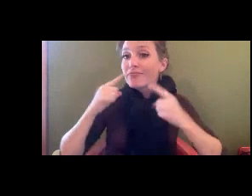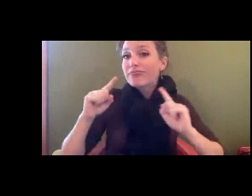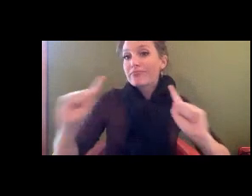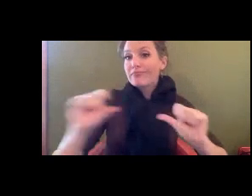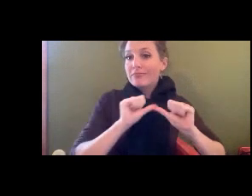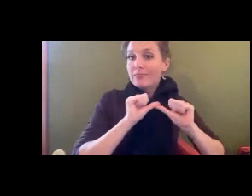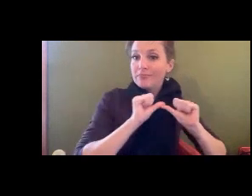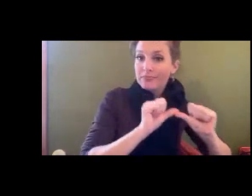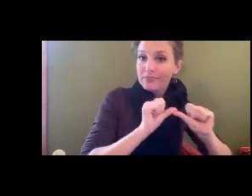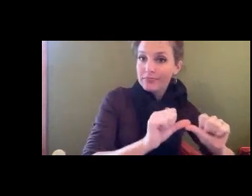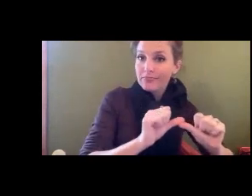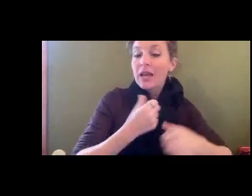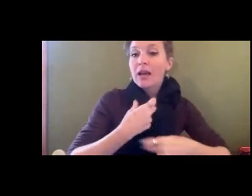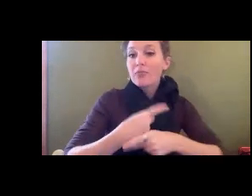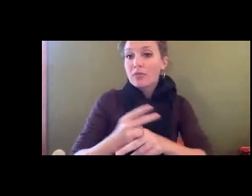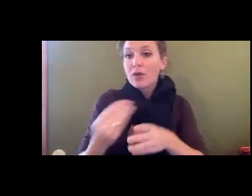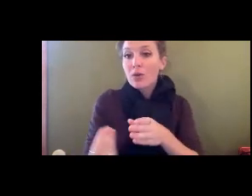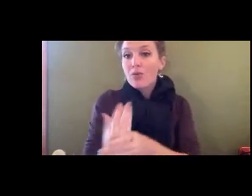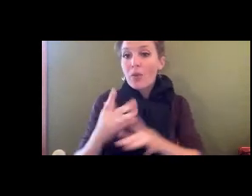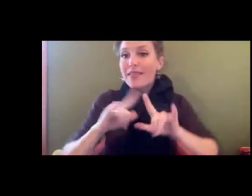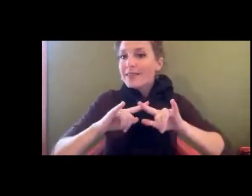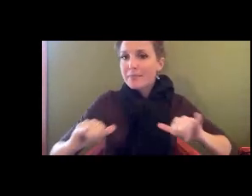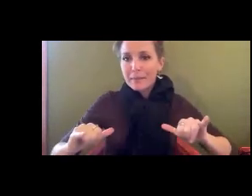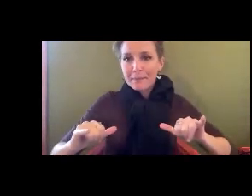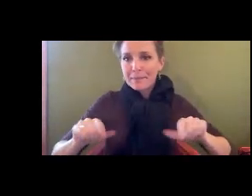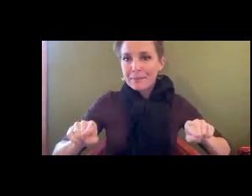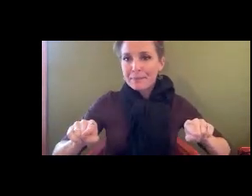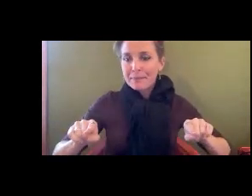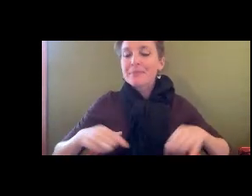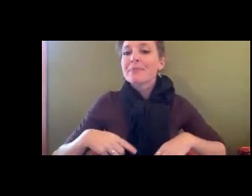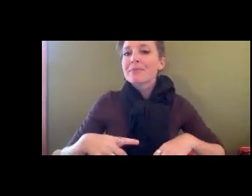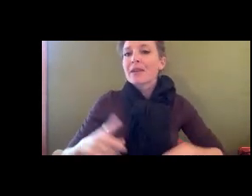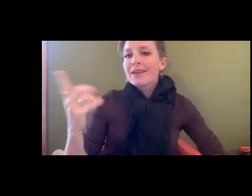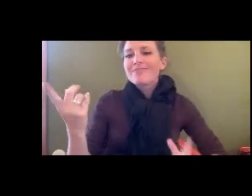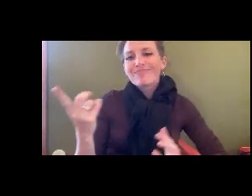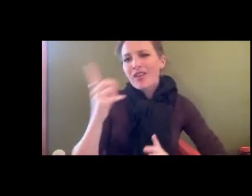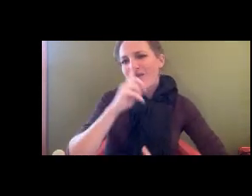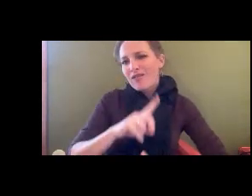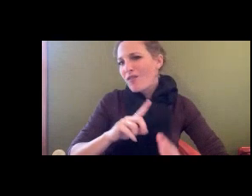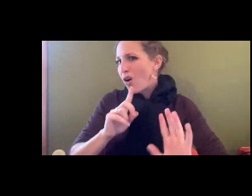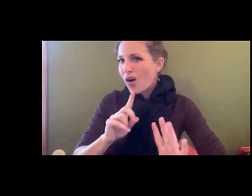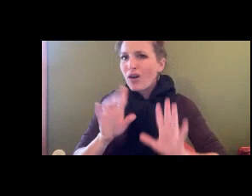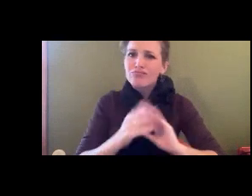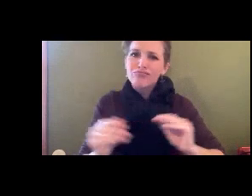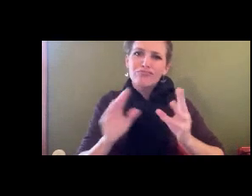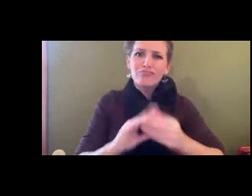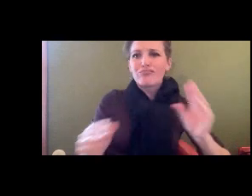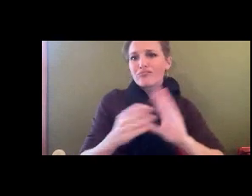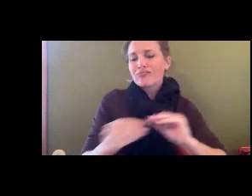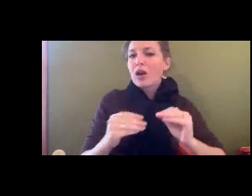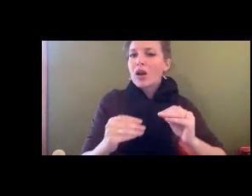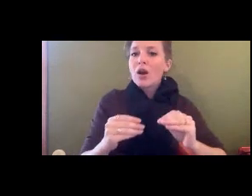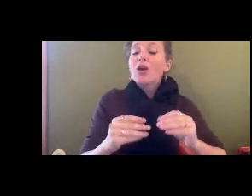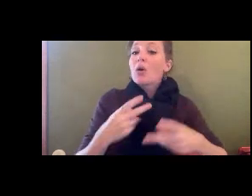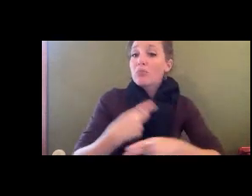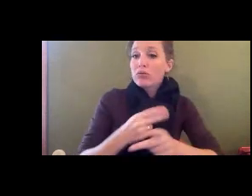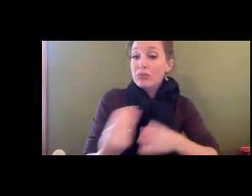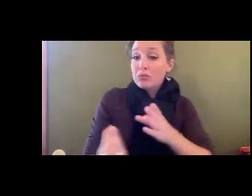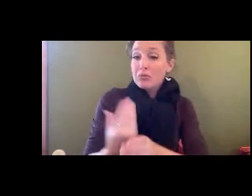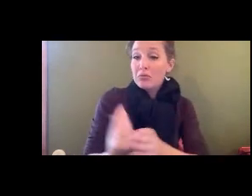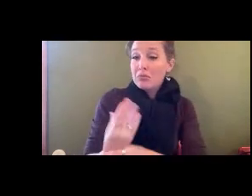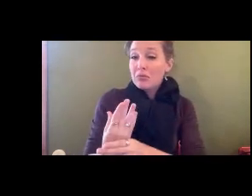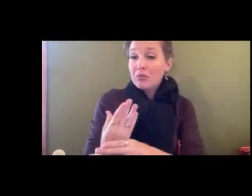and productivity growth at the same time. It's a false narrative that productivity growth erodes sustainability. In